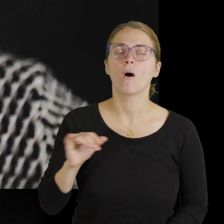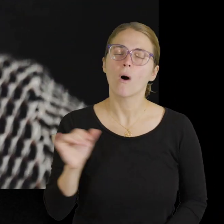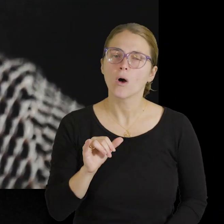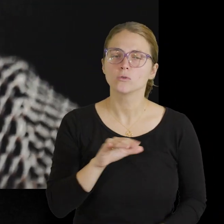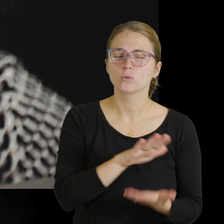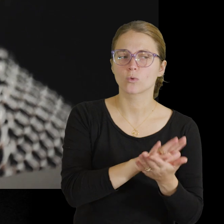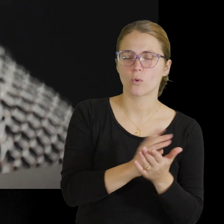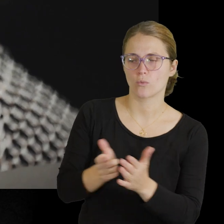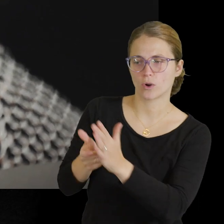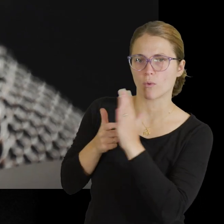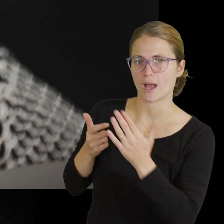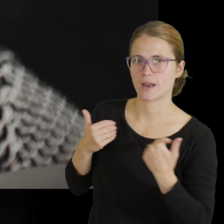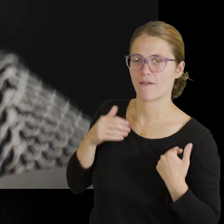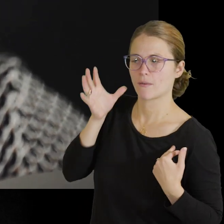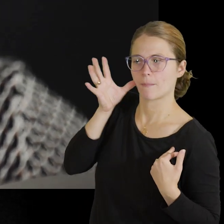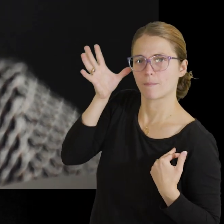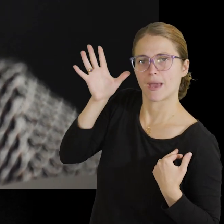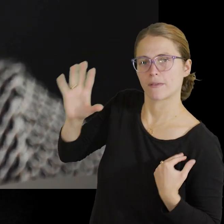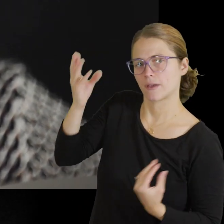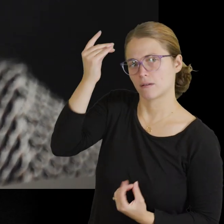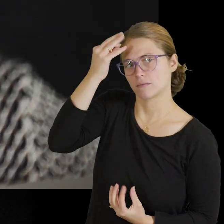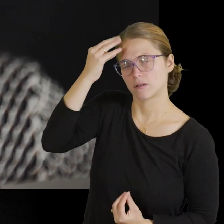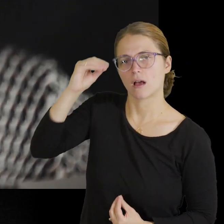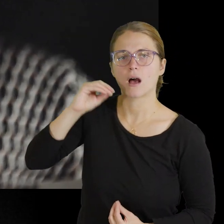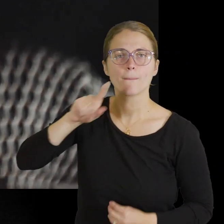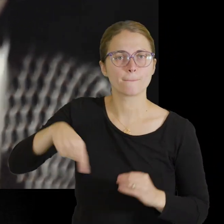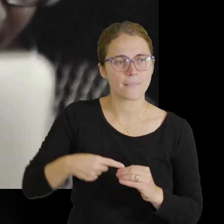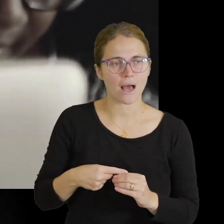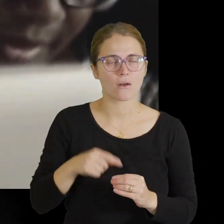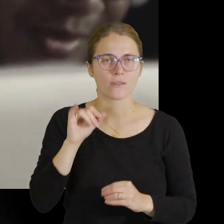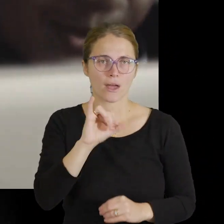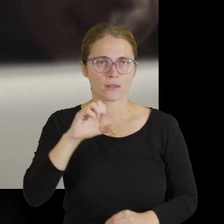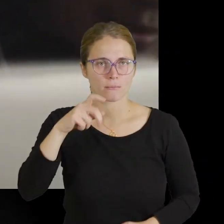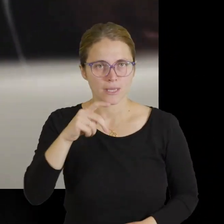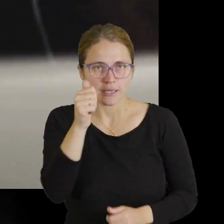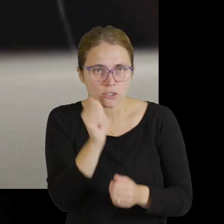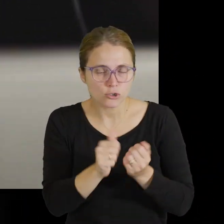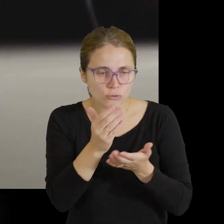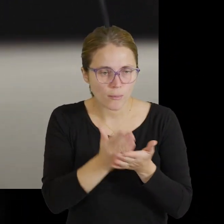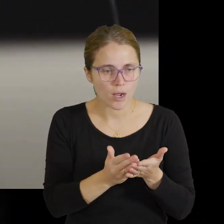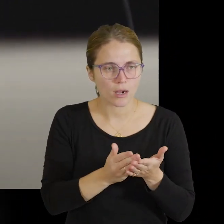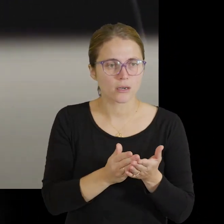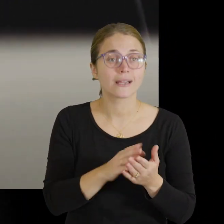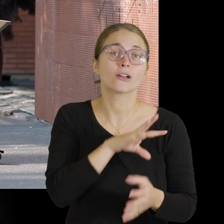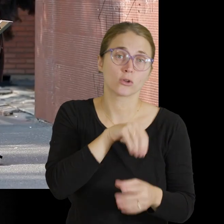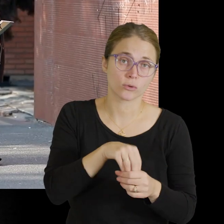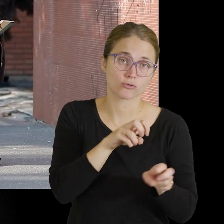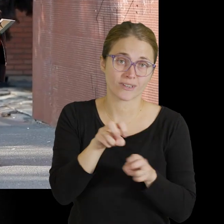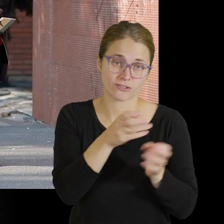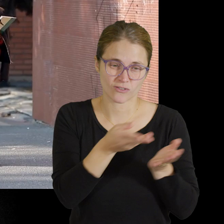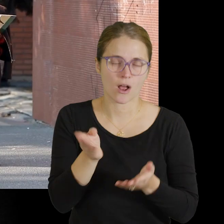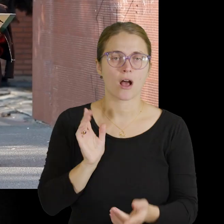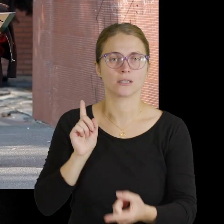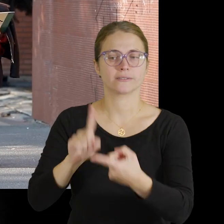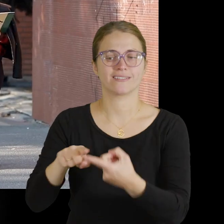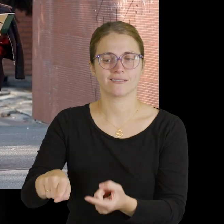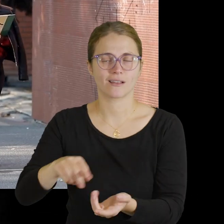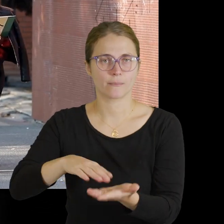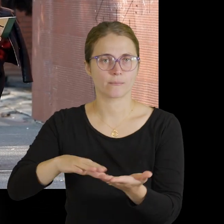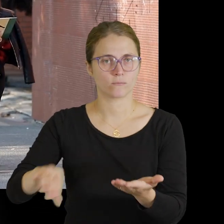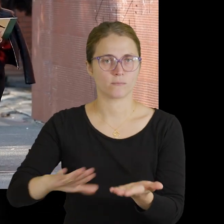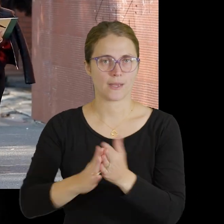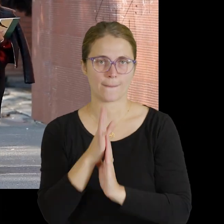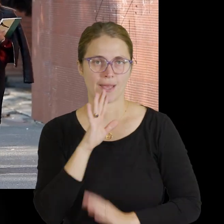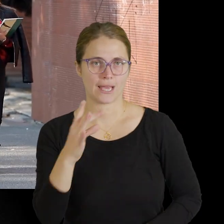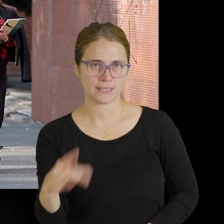parent input on every part of the IEP, including transition services, up until the student turns 18. Some schools will send home rating scales that parents